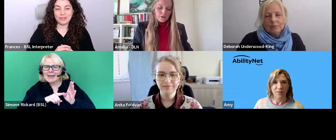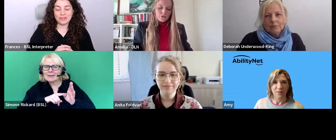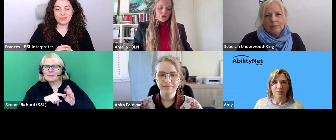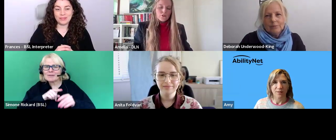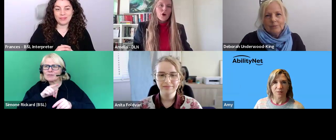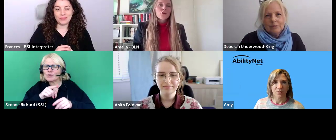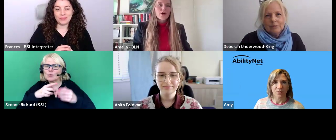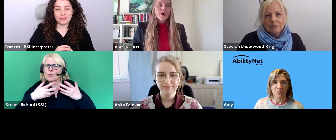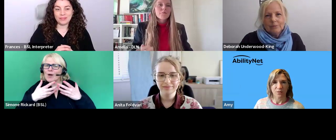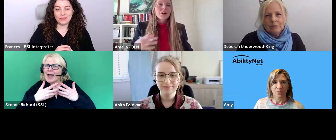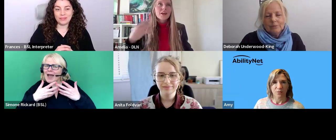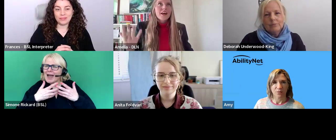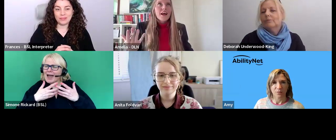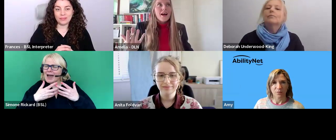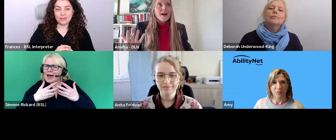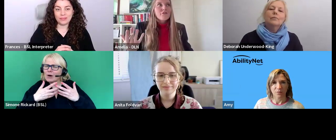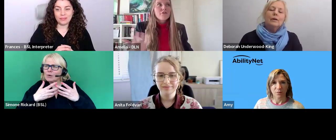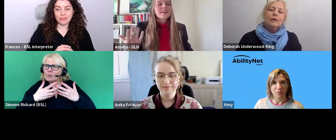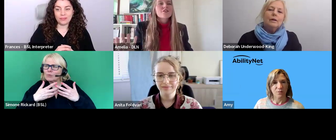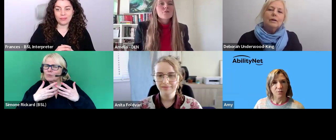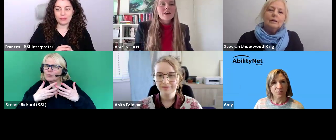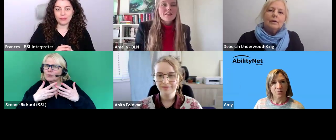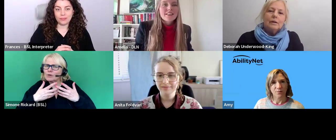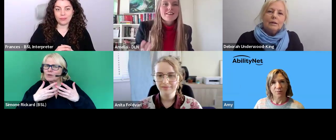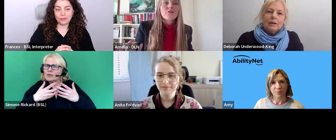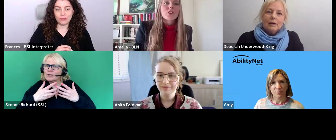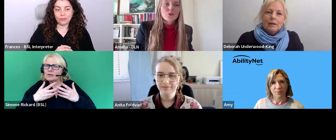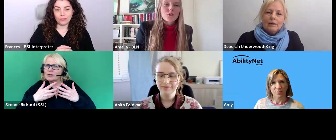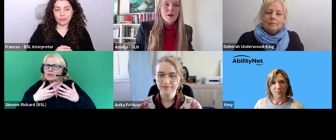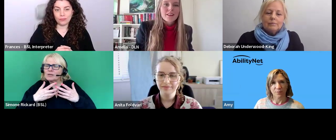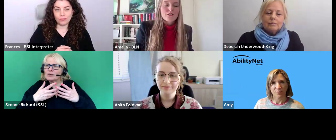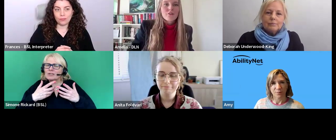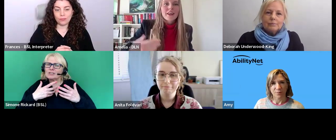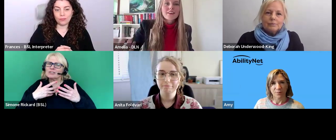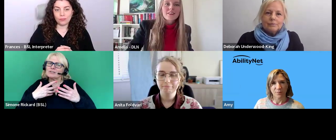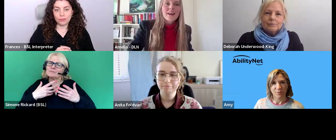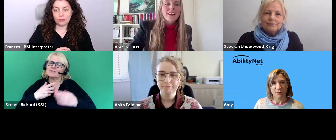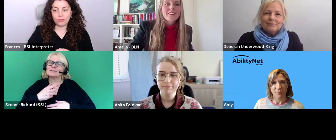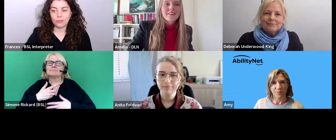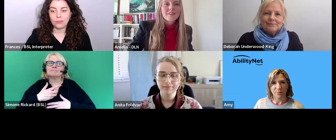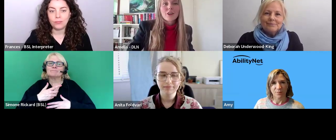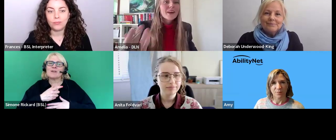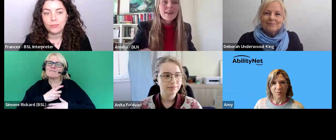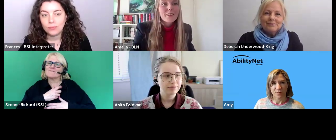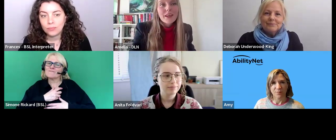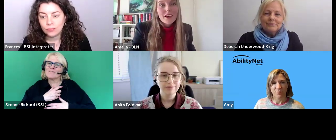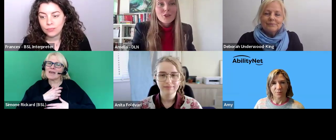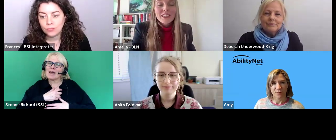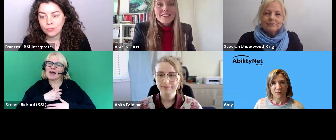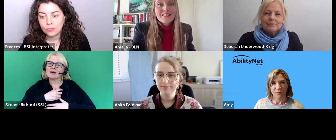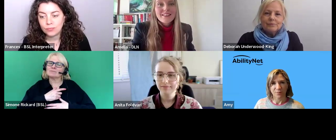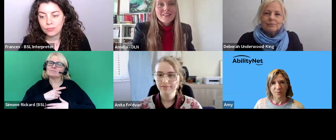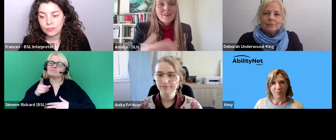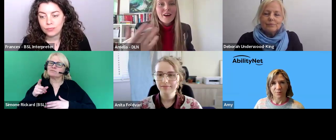for how to sort of overcome fears of being seen as difficult by sort of like